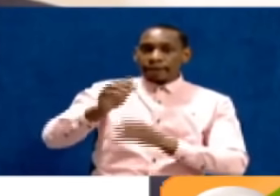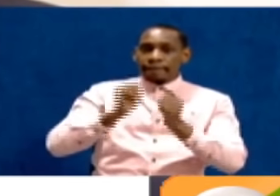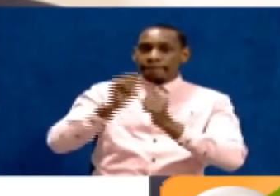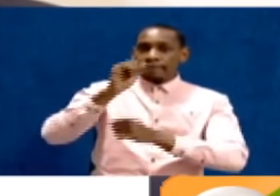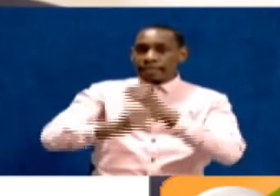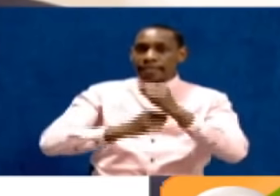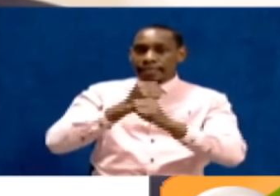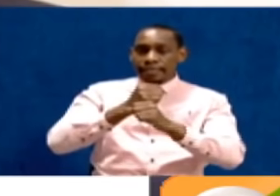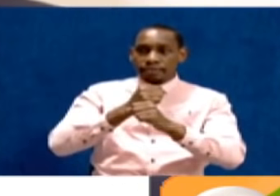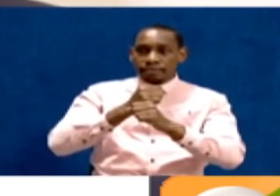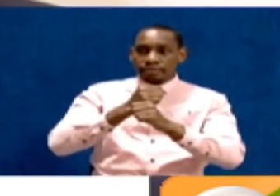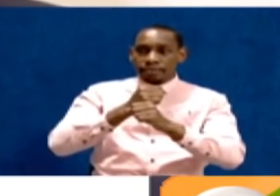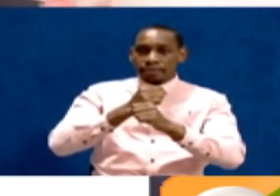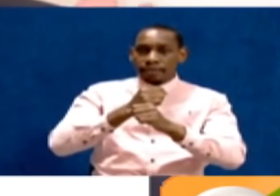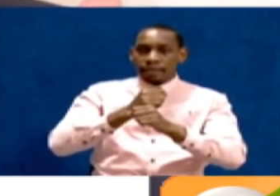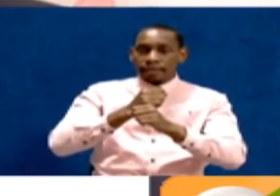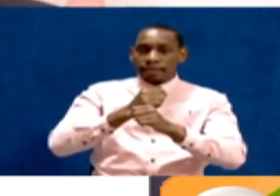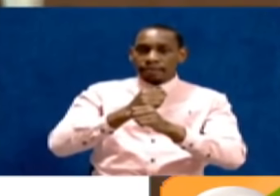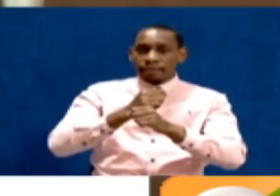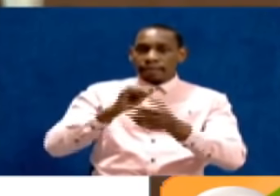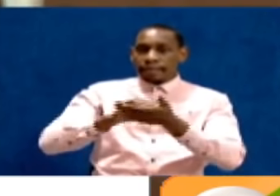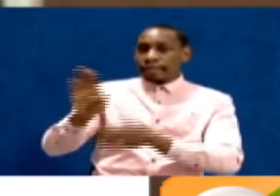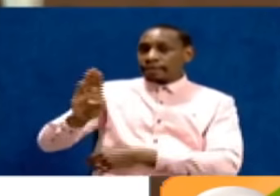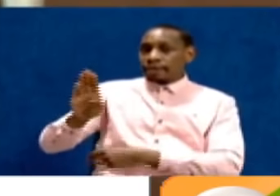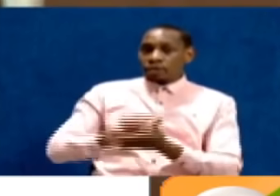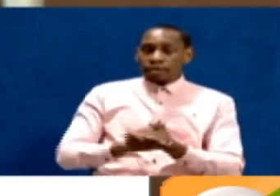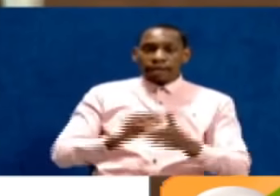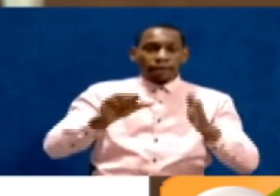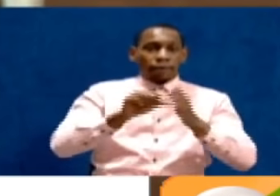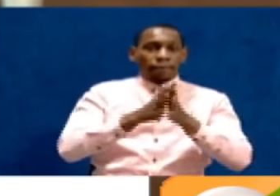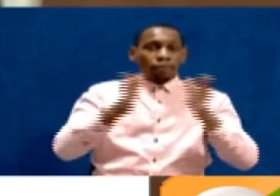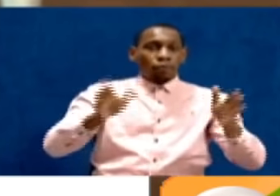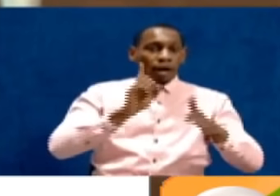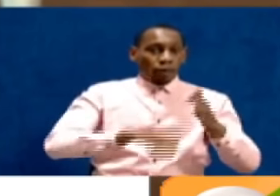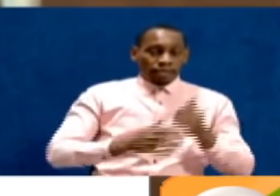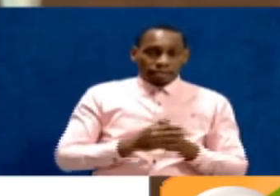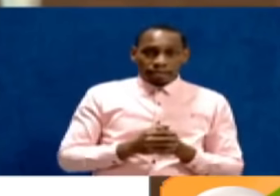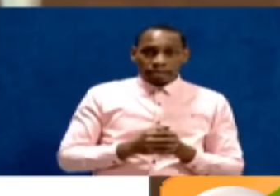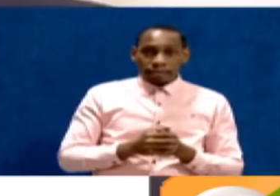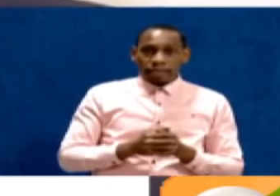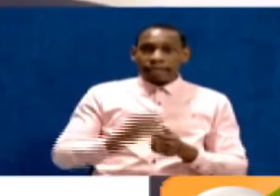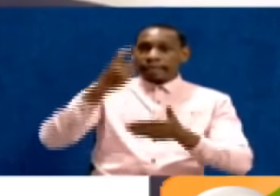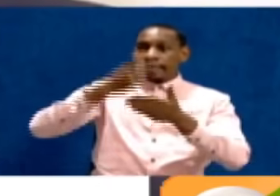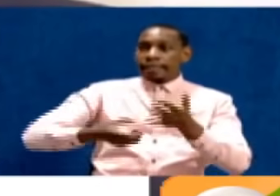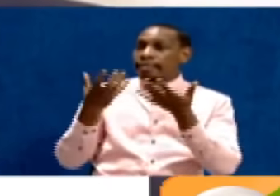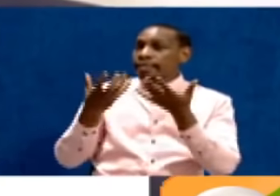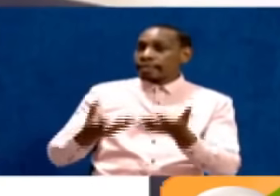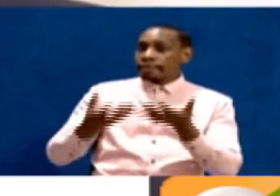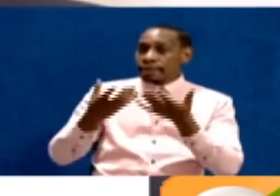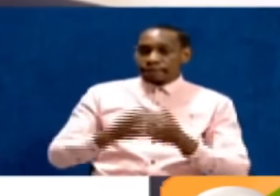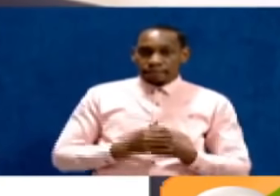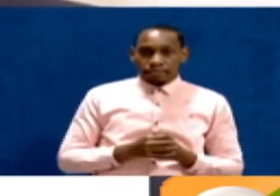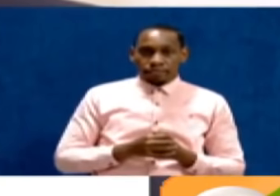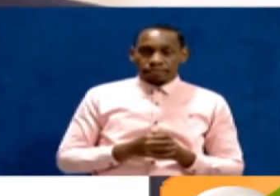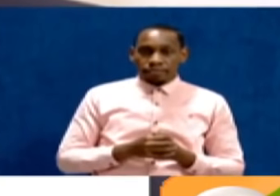years. And it's in billions. So the bigger problem we have here, the more the taxation will become, the more